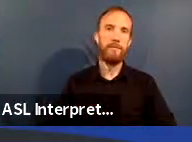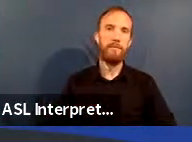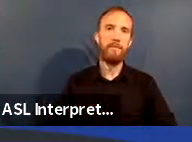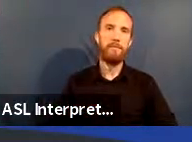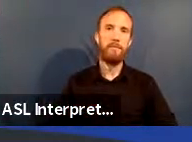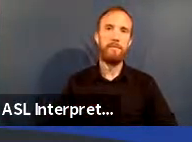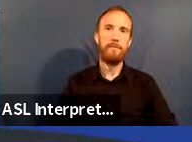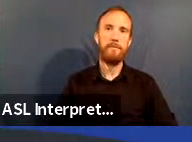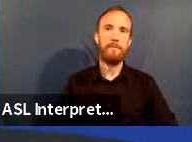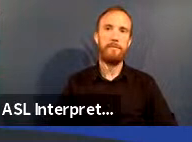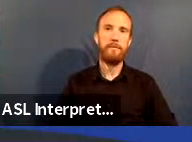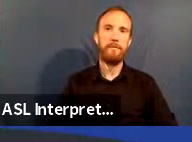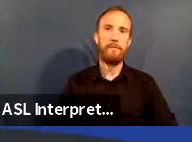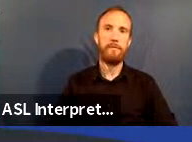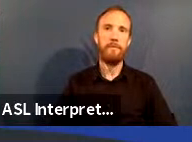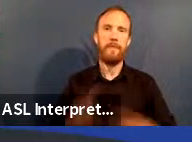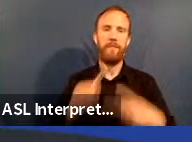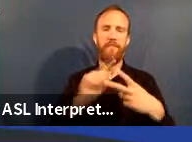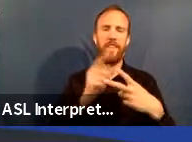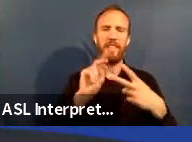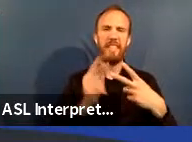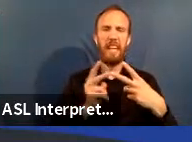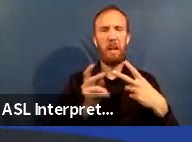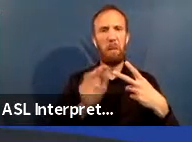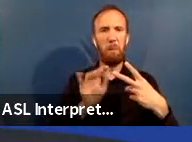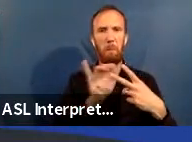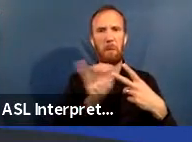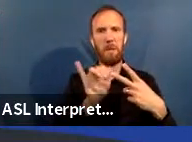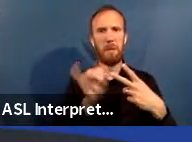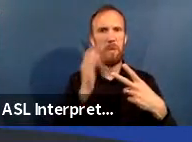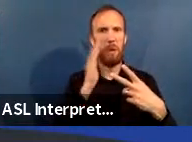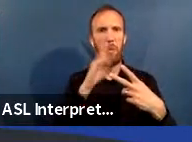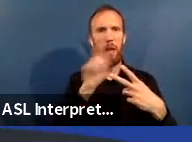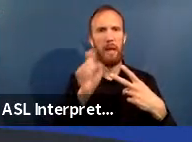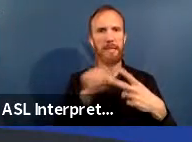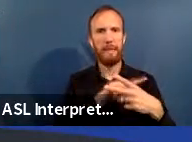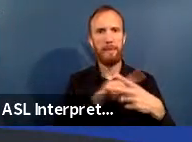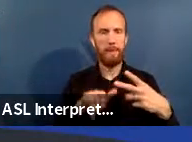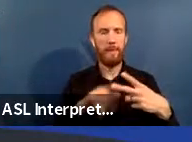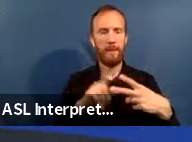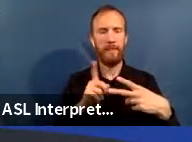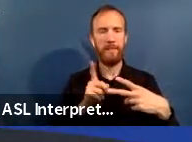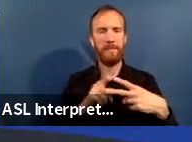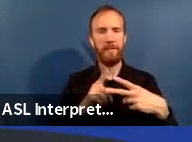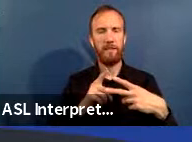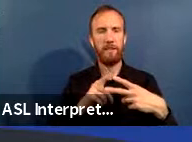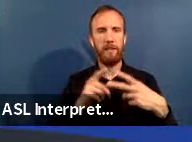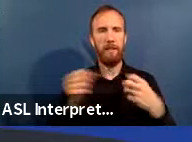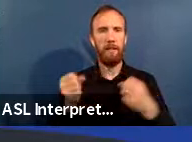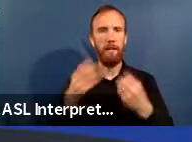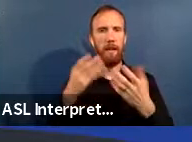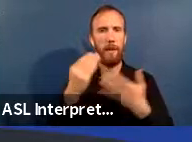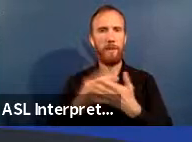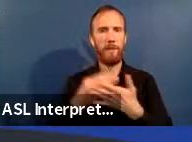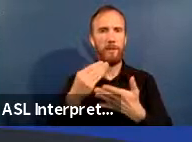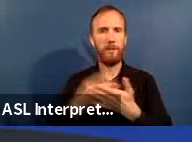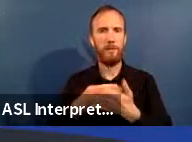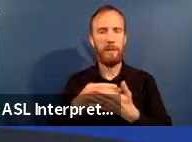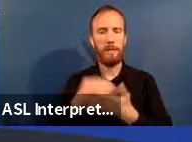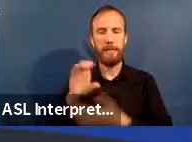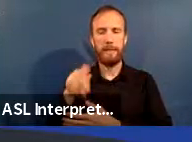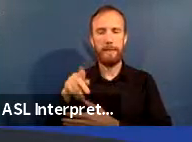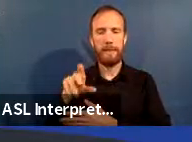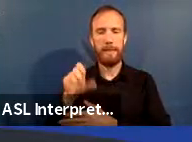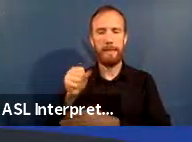The first two questions are a little bit similar, so I'll ask them together. The first question is, how much money is